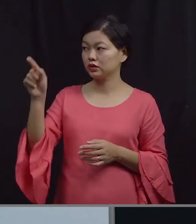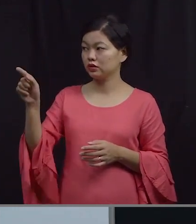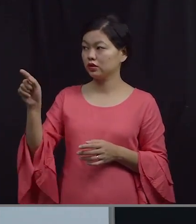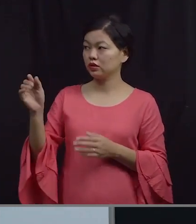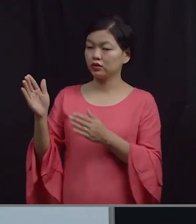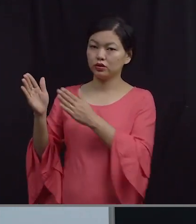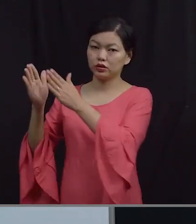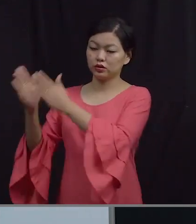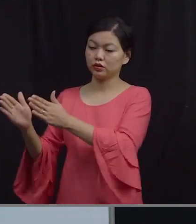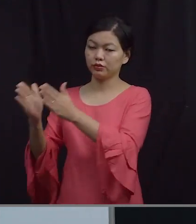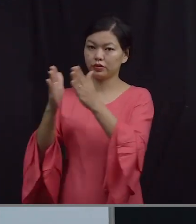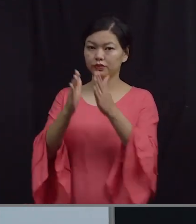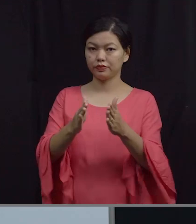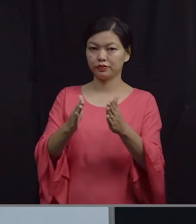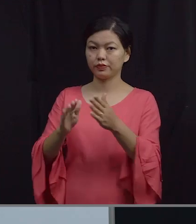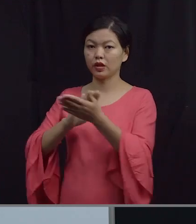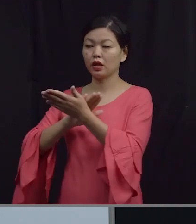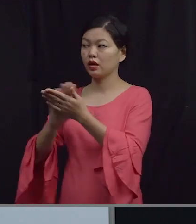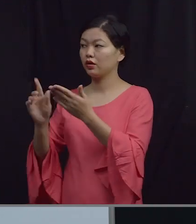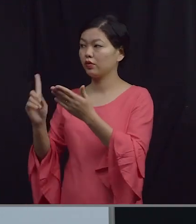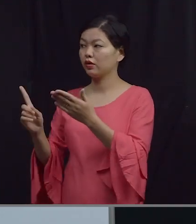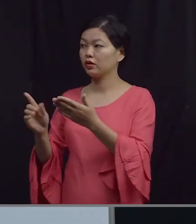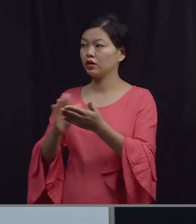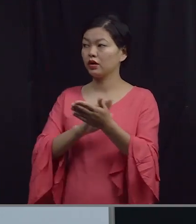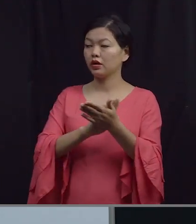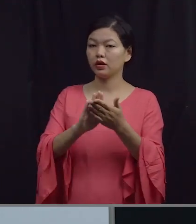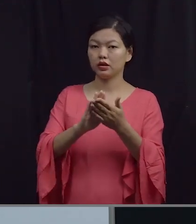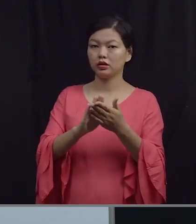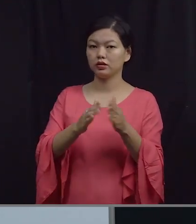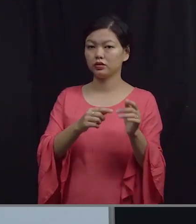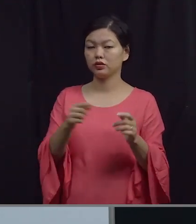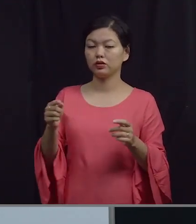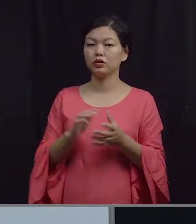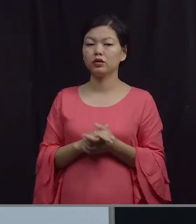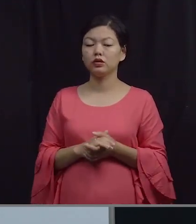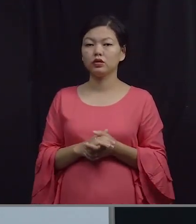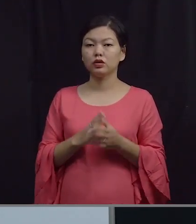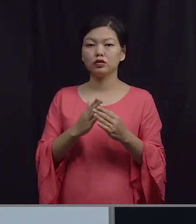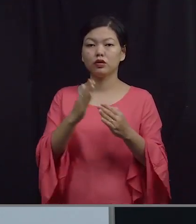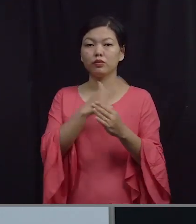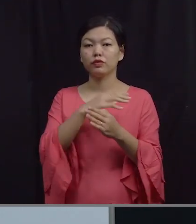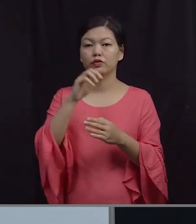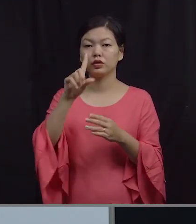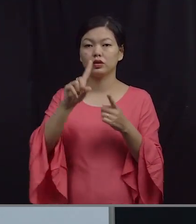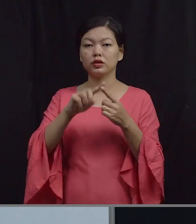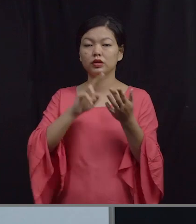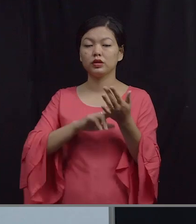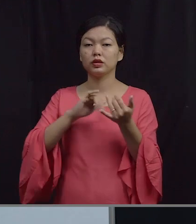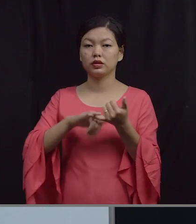B. Okay, so now as we have already derived the lens formula, so let me remind you lens formula: 1 by